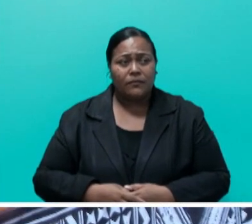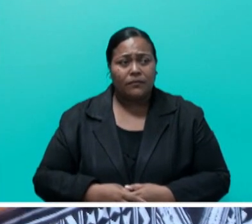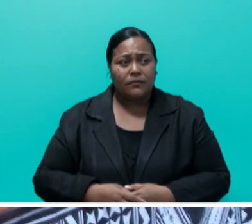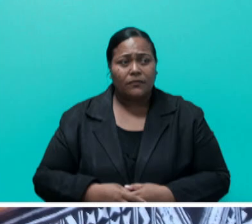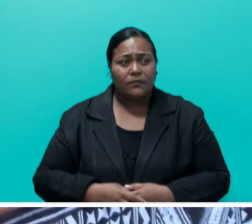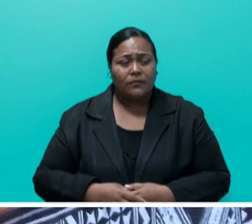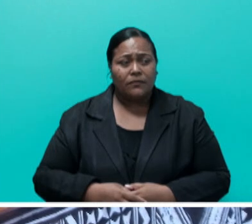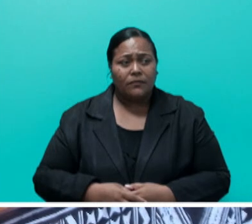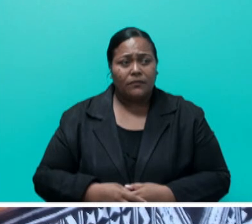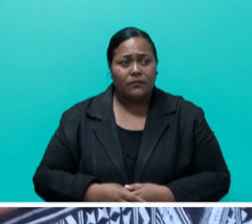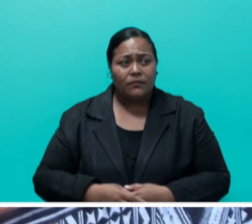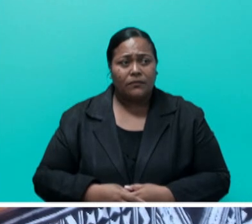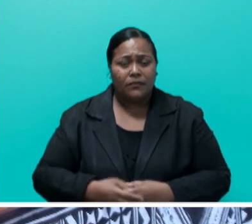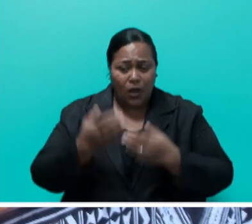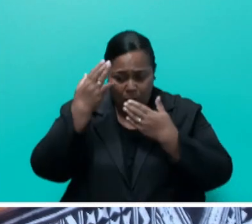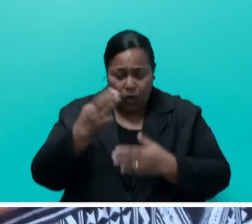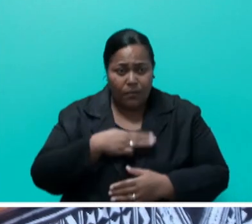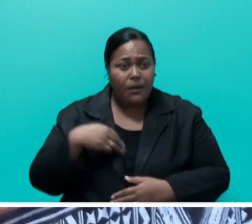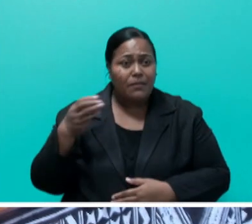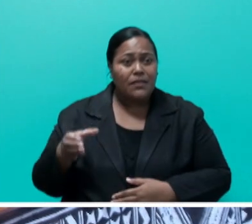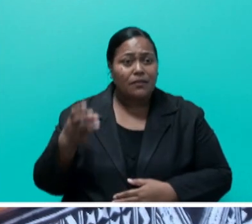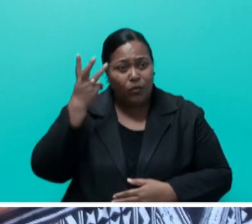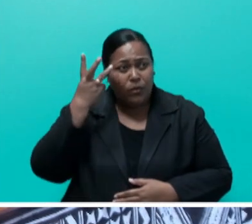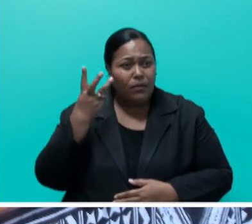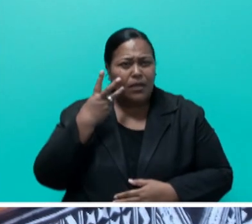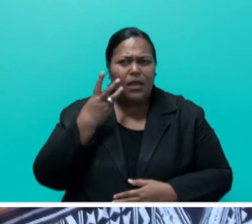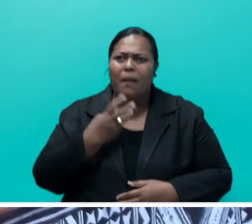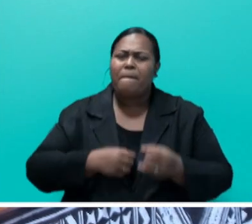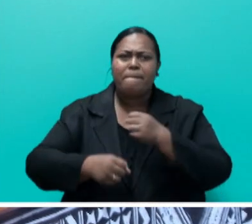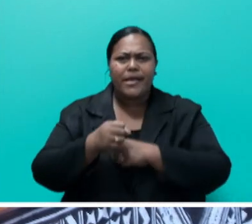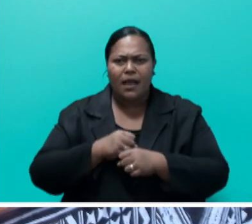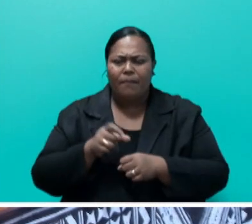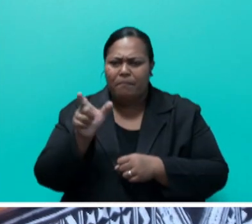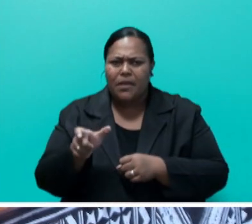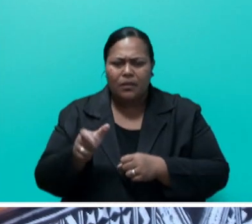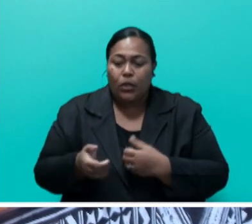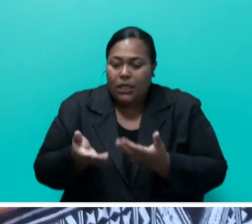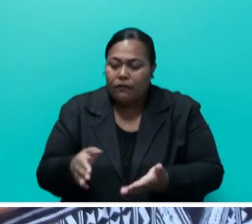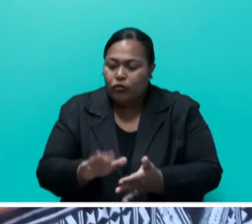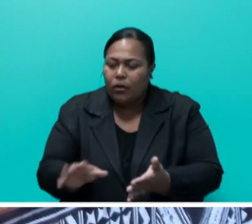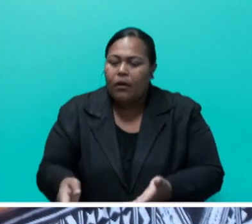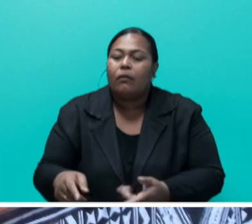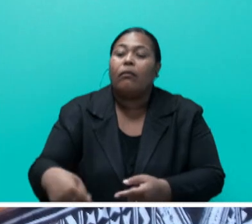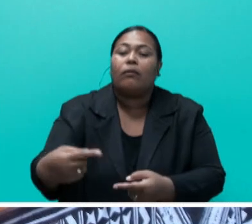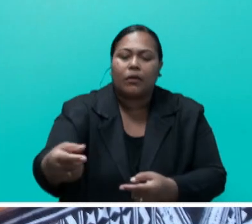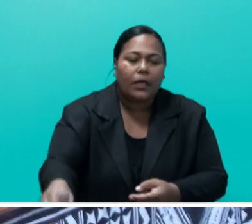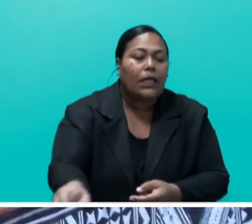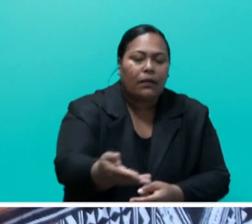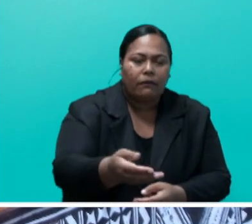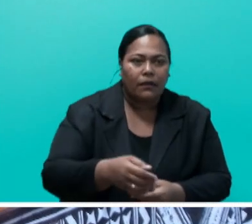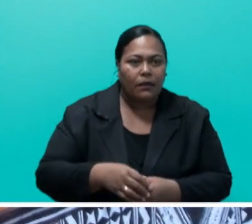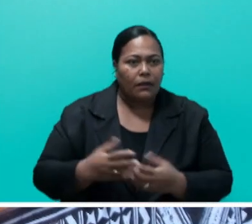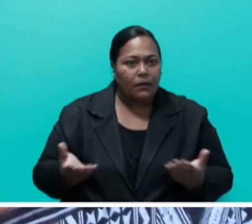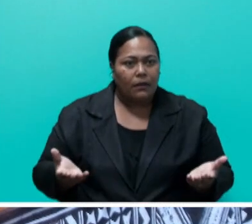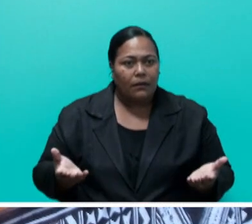by the Honorable Minister for Women, they've become mules or something. They are being pushed